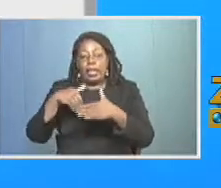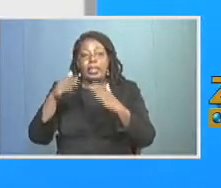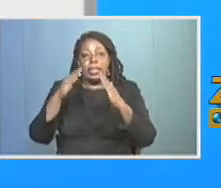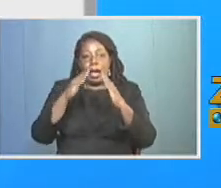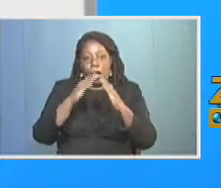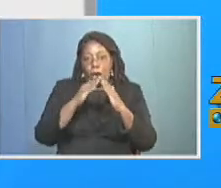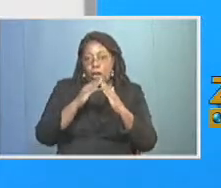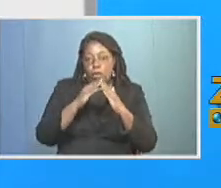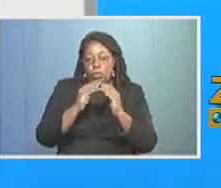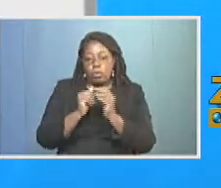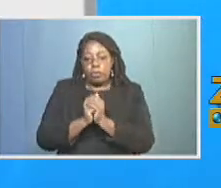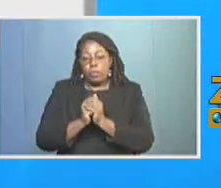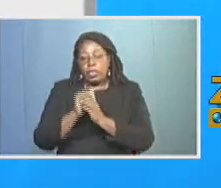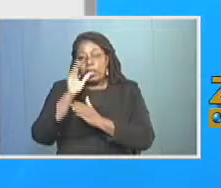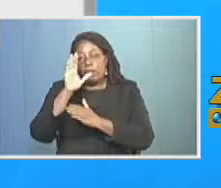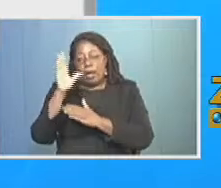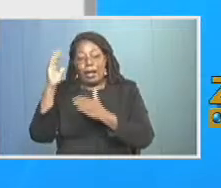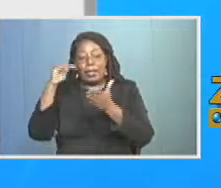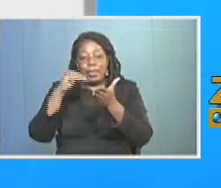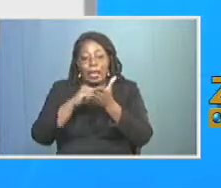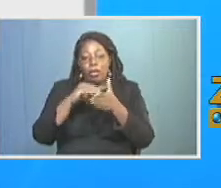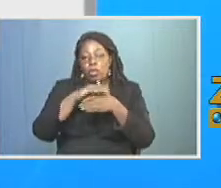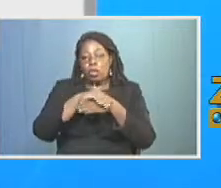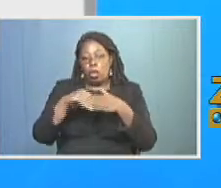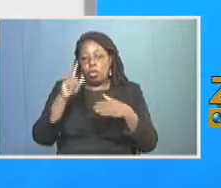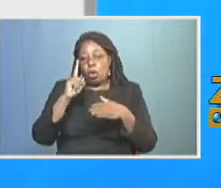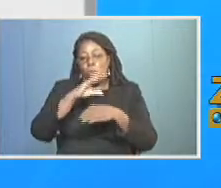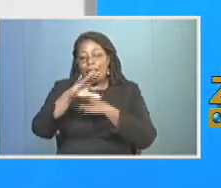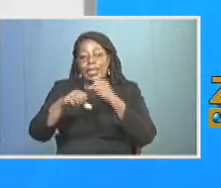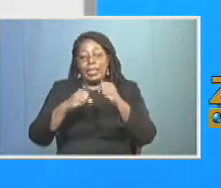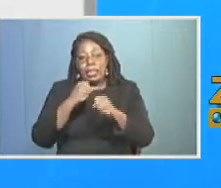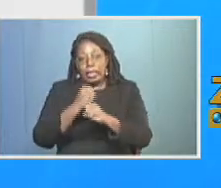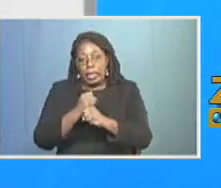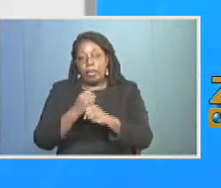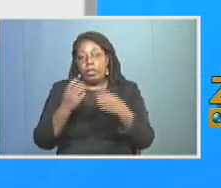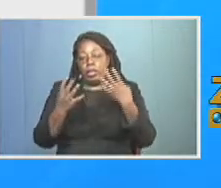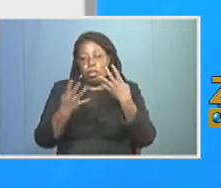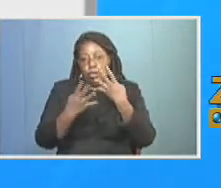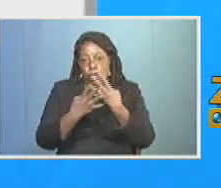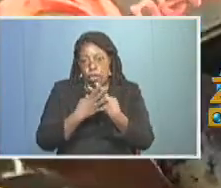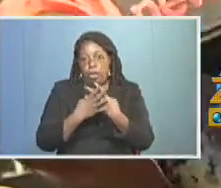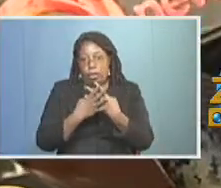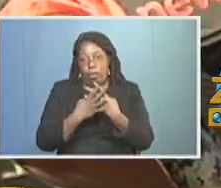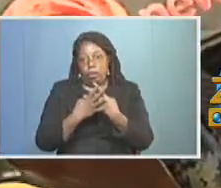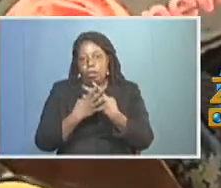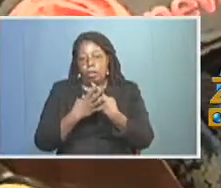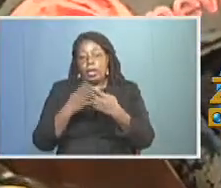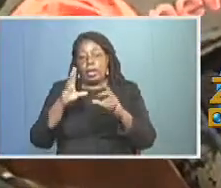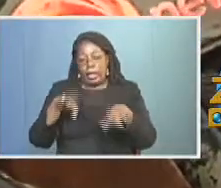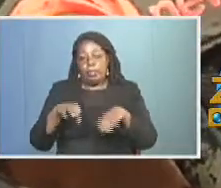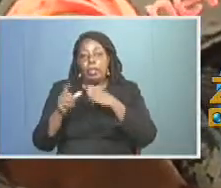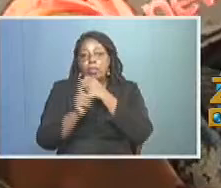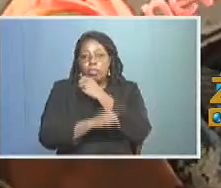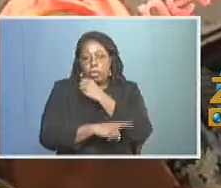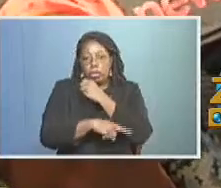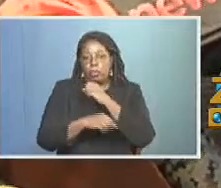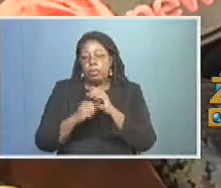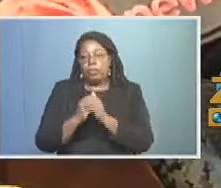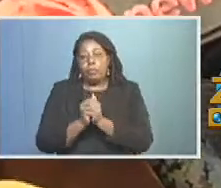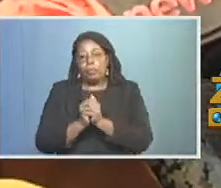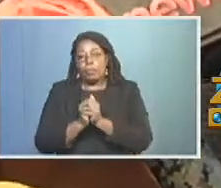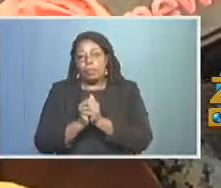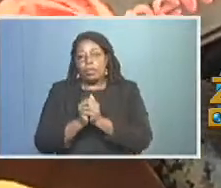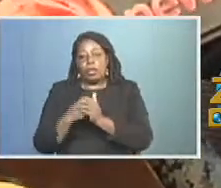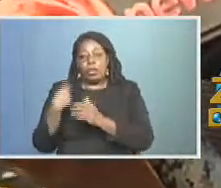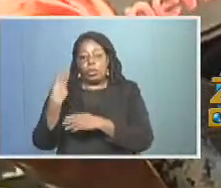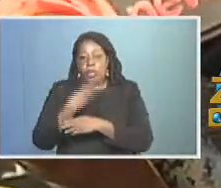dependent. A $5,000 fine, a year in jail, or both can be levied to the perpetrator. So we have to address ourselves, our